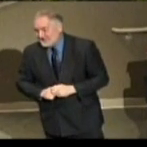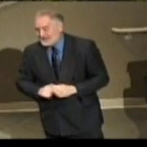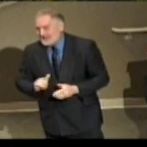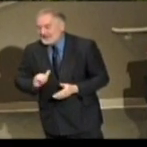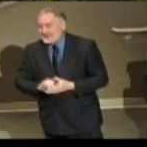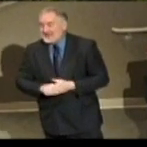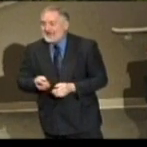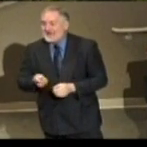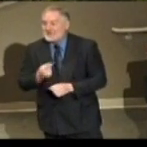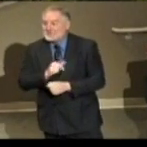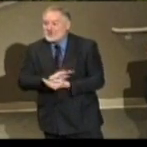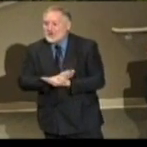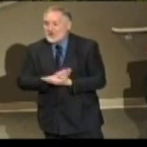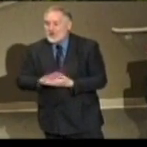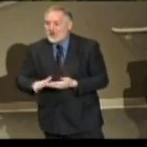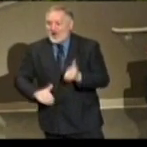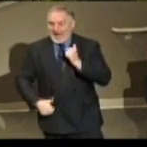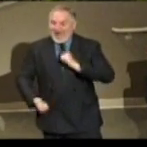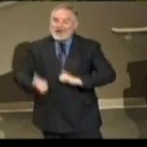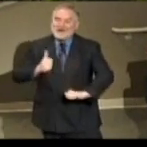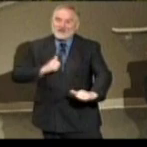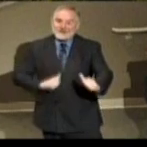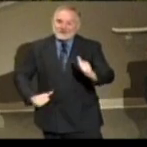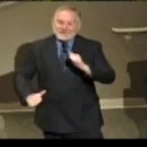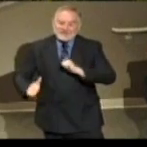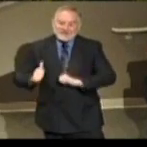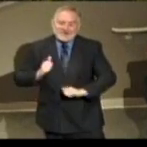That's pure act.